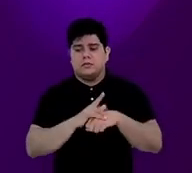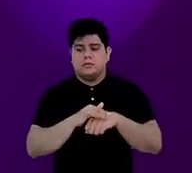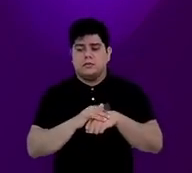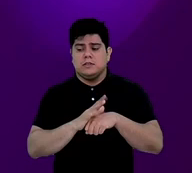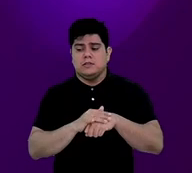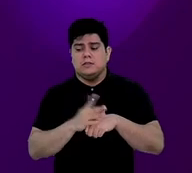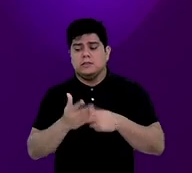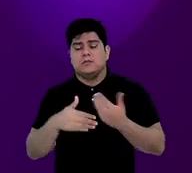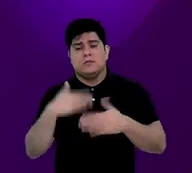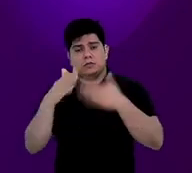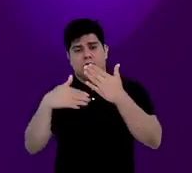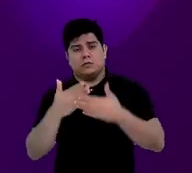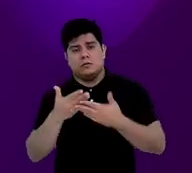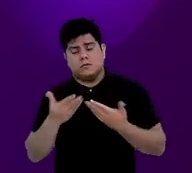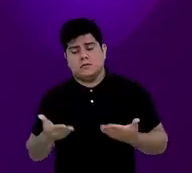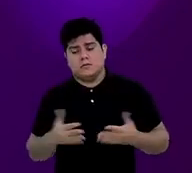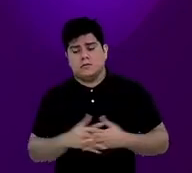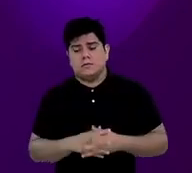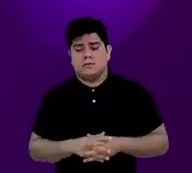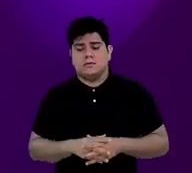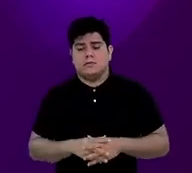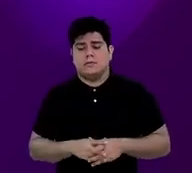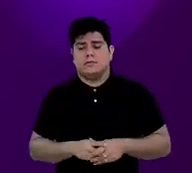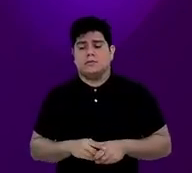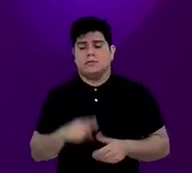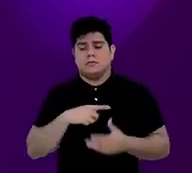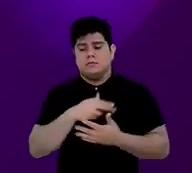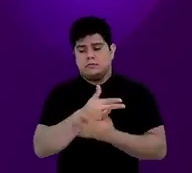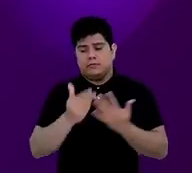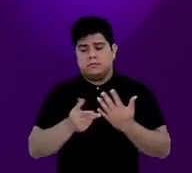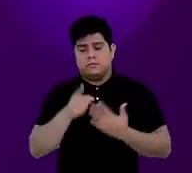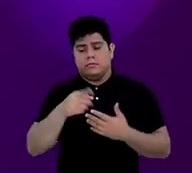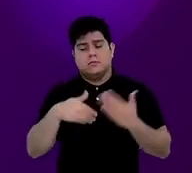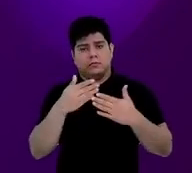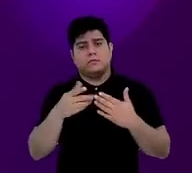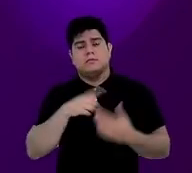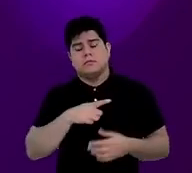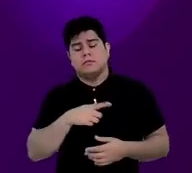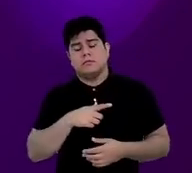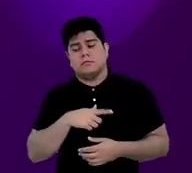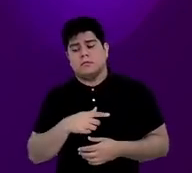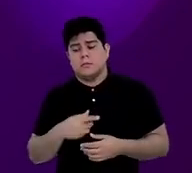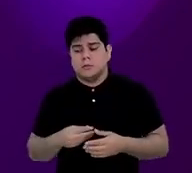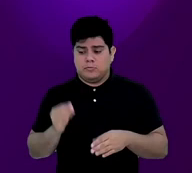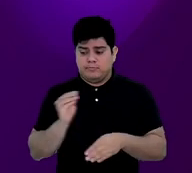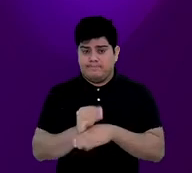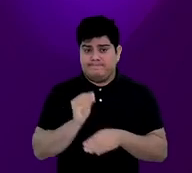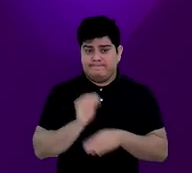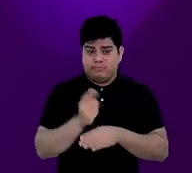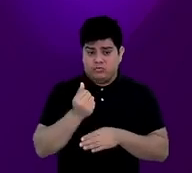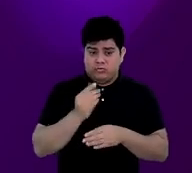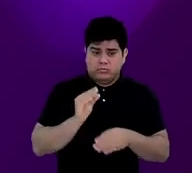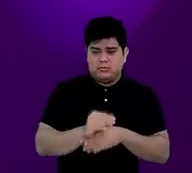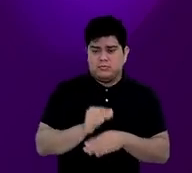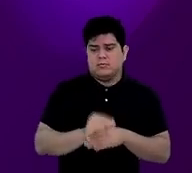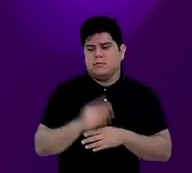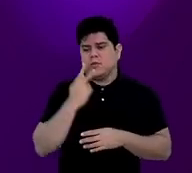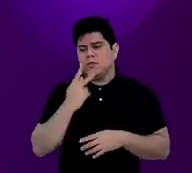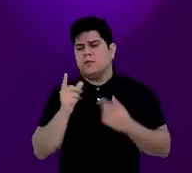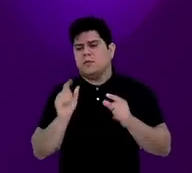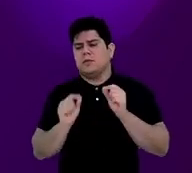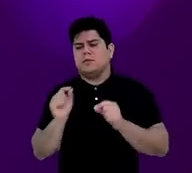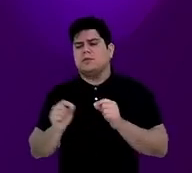I'll tell you a little bit about photobiomodulation for the brain, which is one of my areas of interest. There's been all sorts